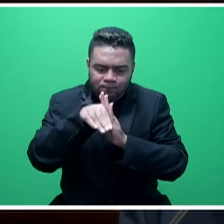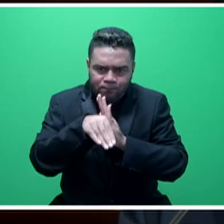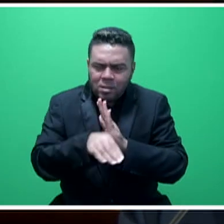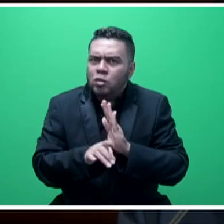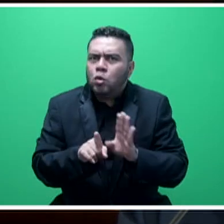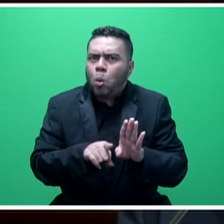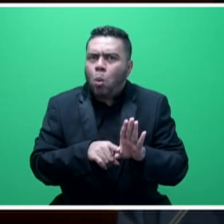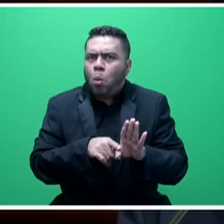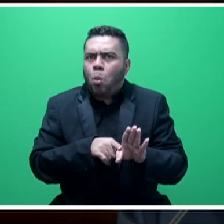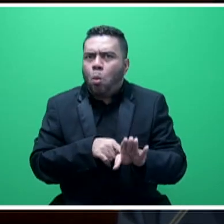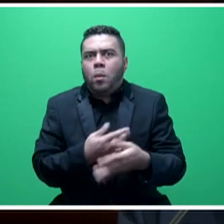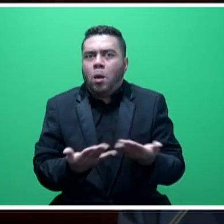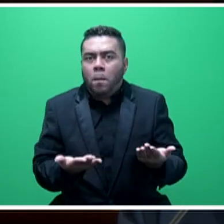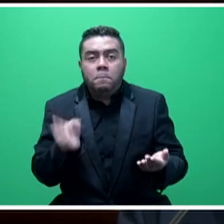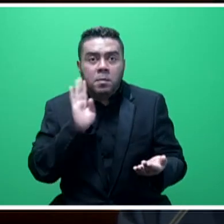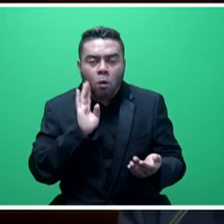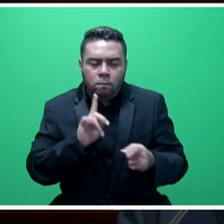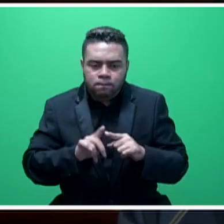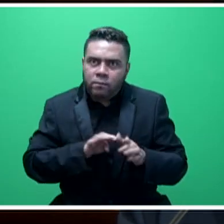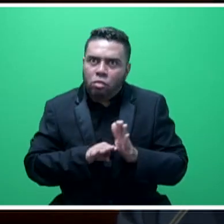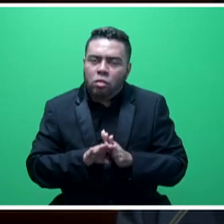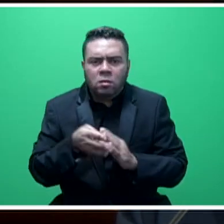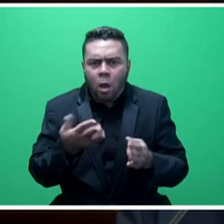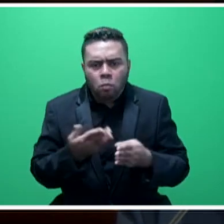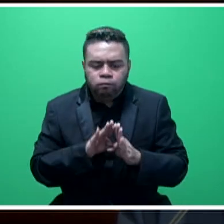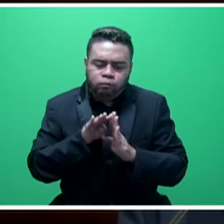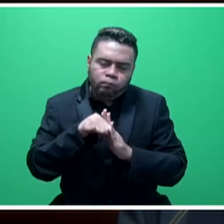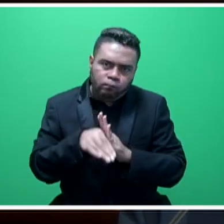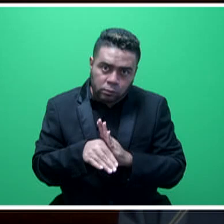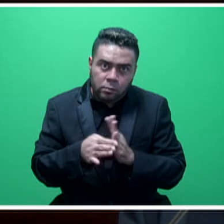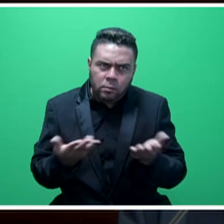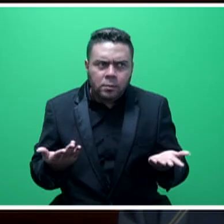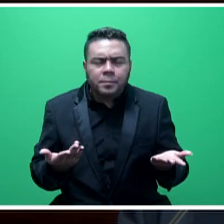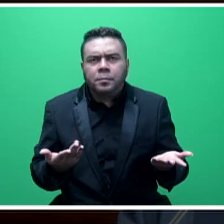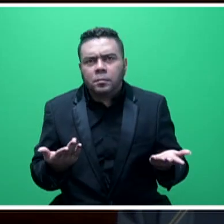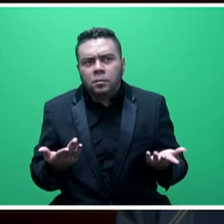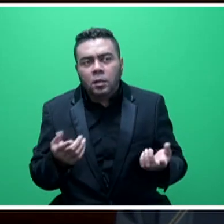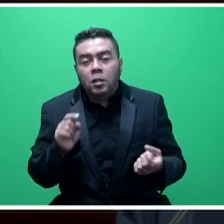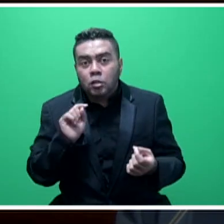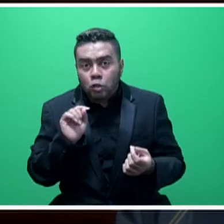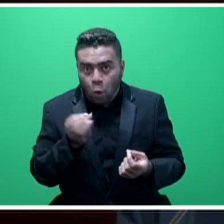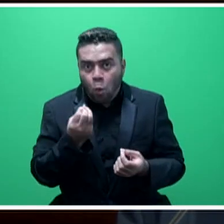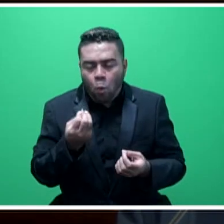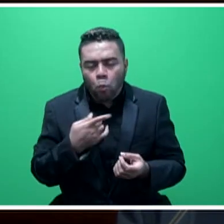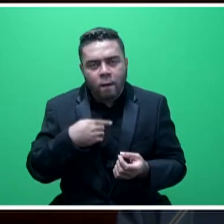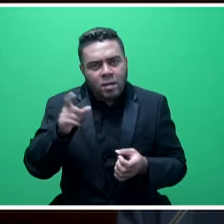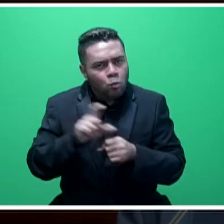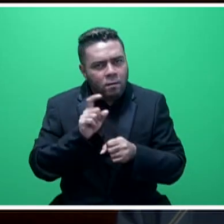pro-growth and the pro-business support policies innovatively encapsulated in